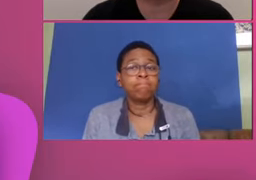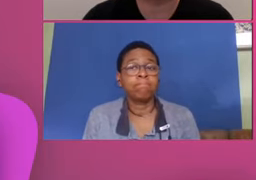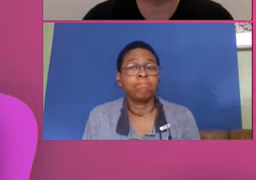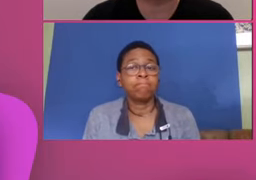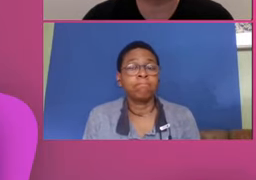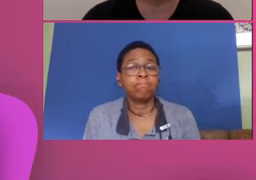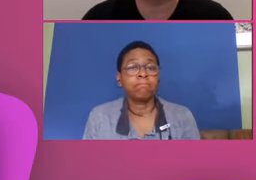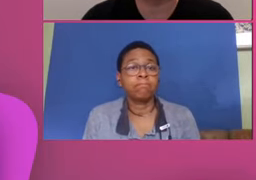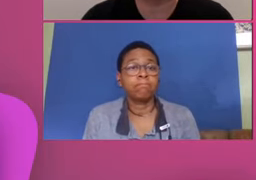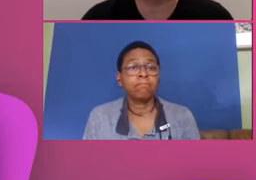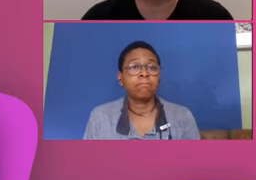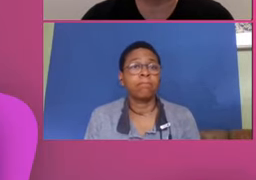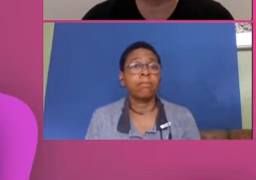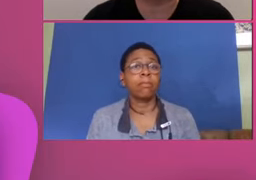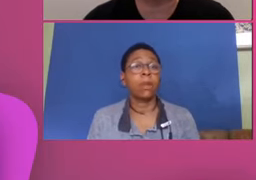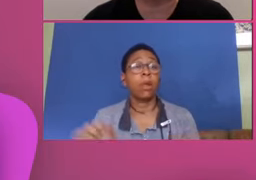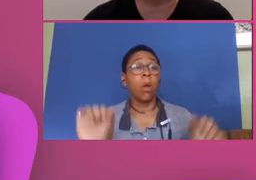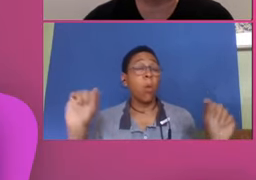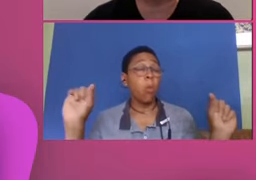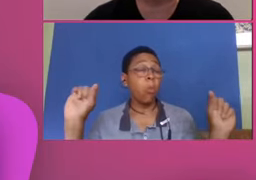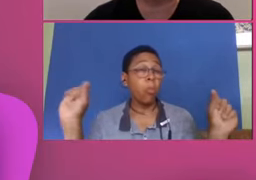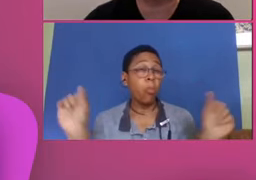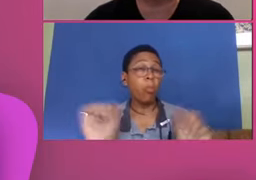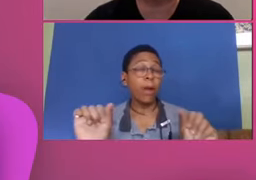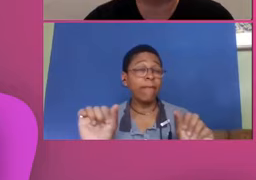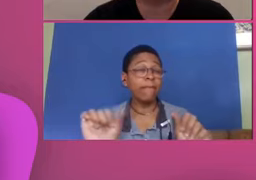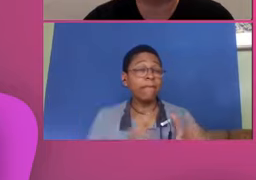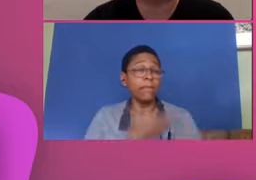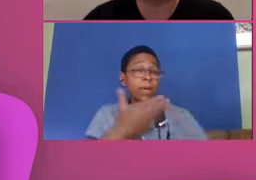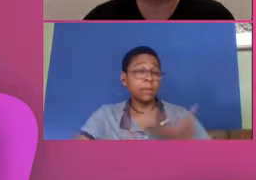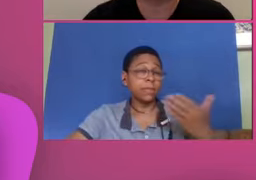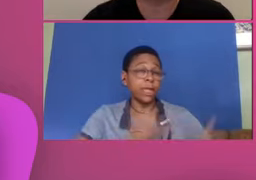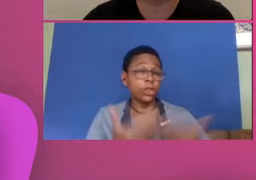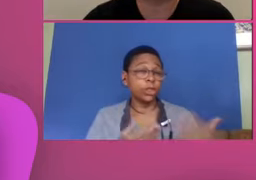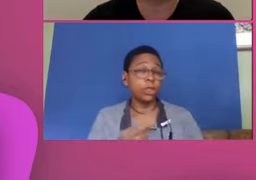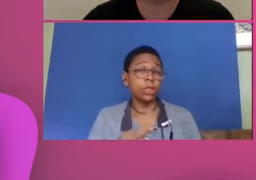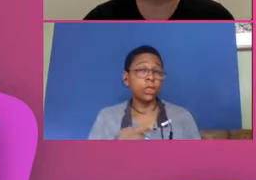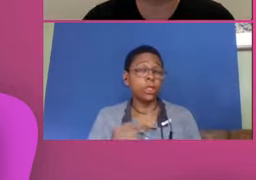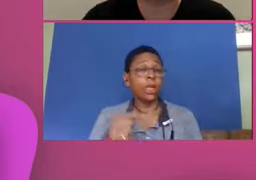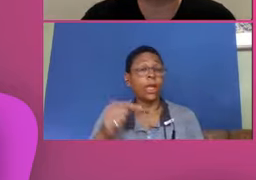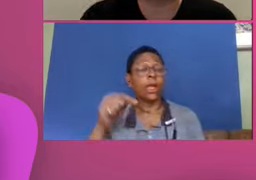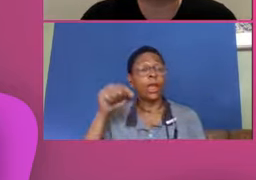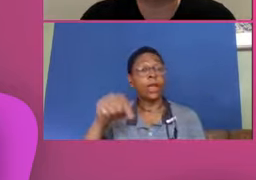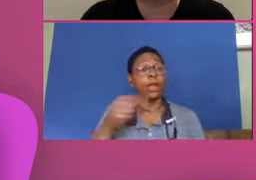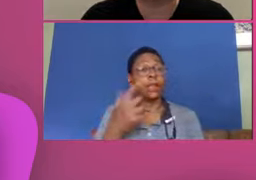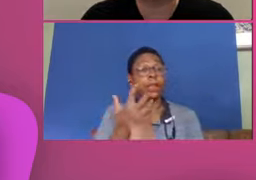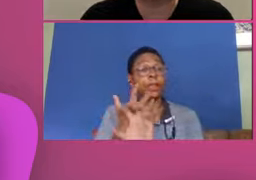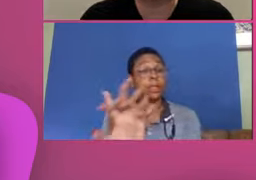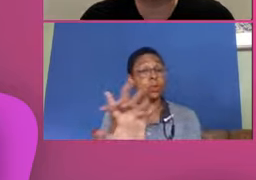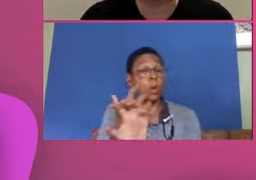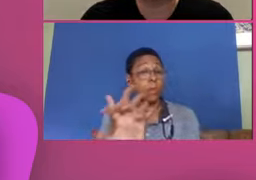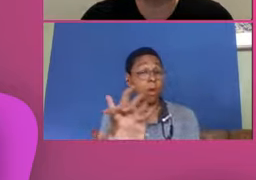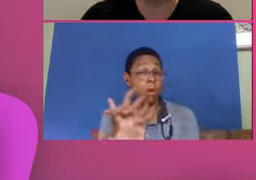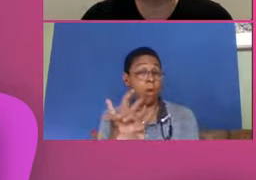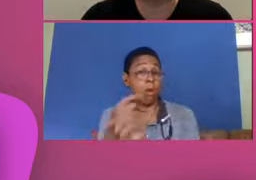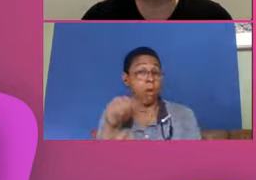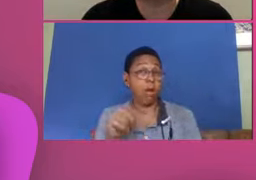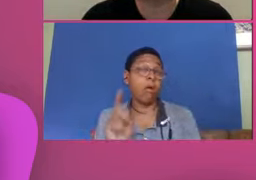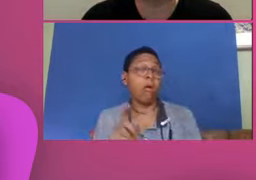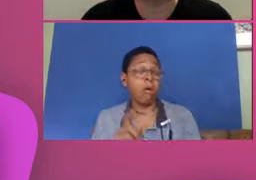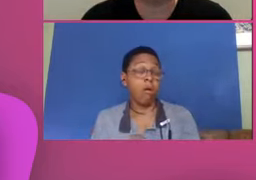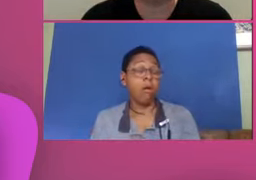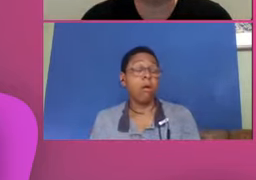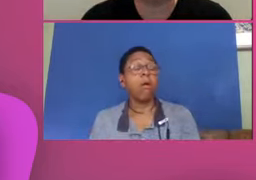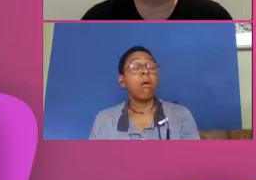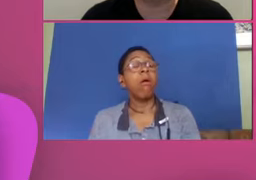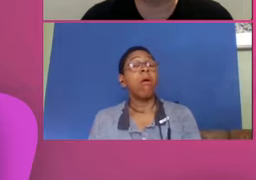Just a little bit of a brief explanation about the context of these webinars. Public health is a devolved issue, and any